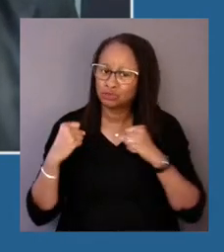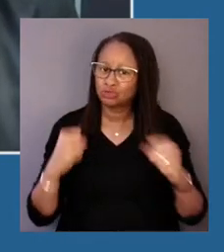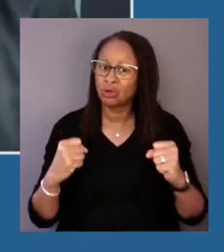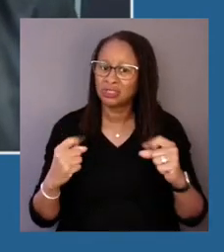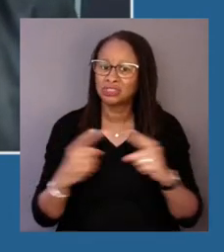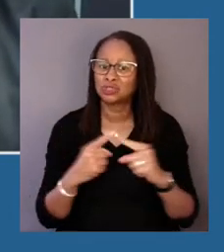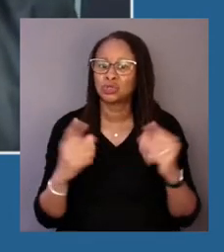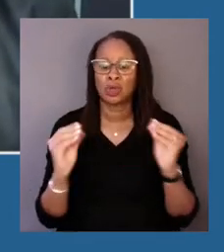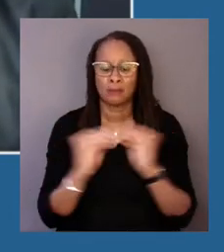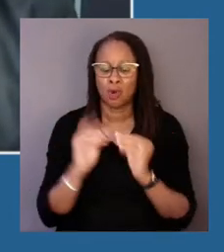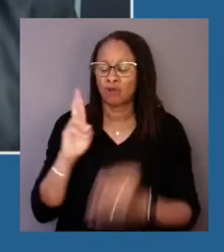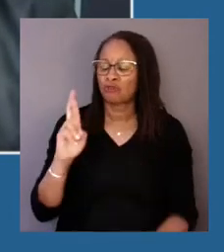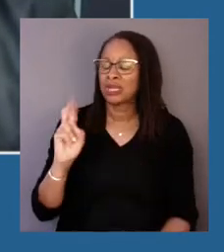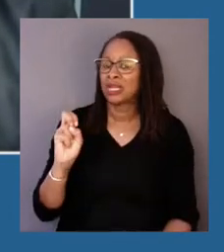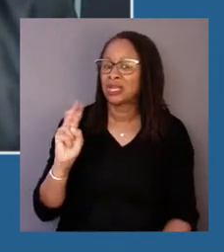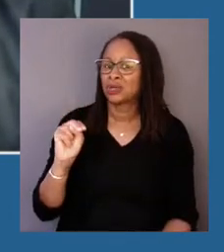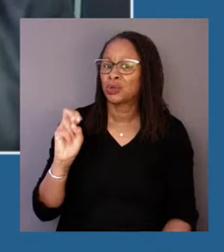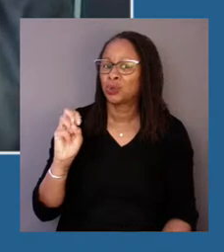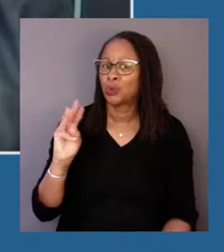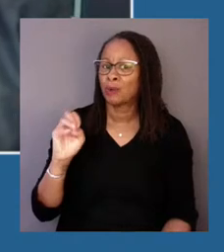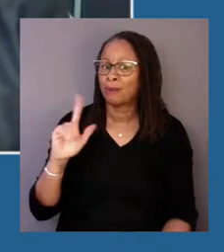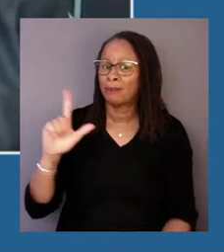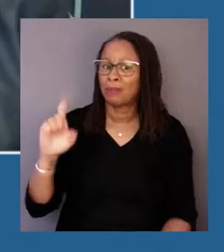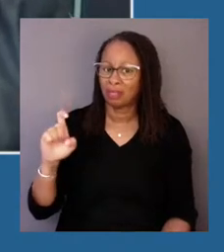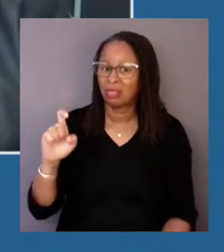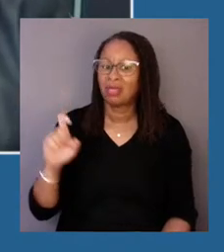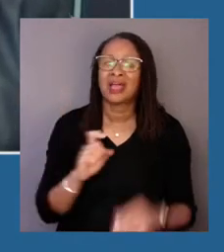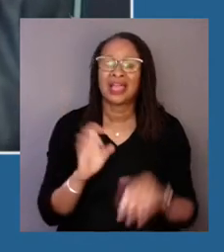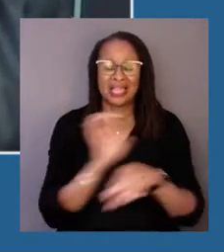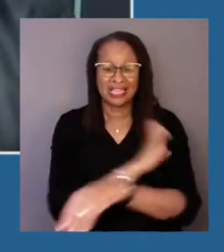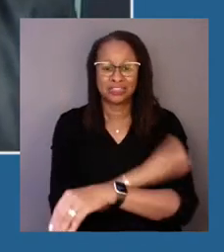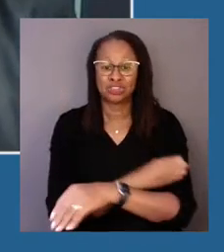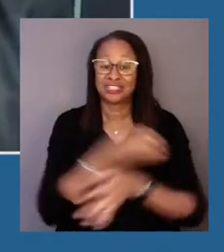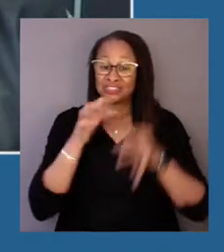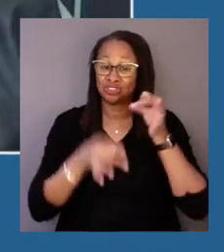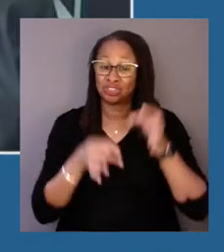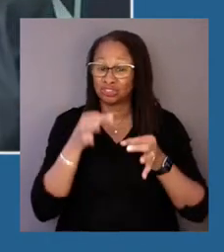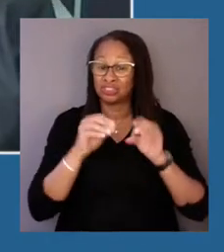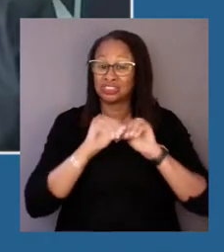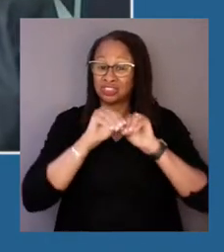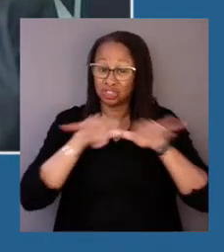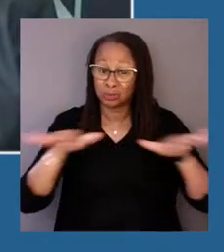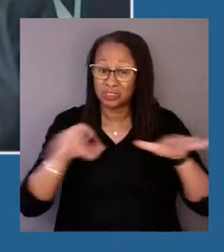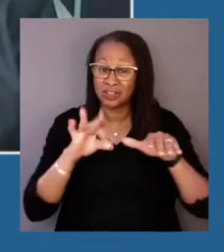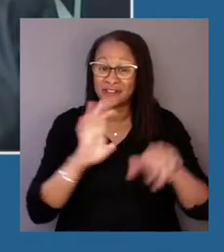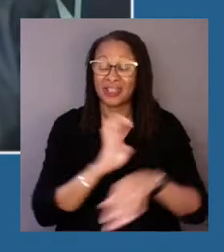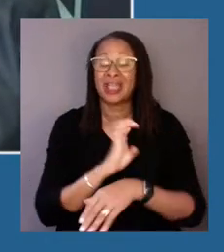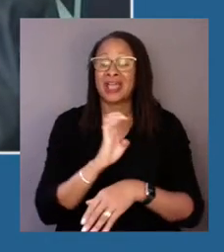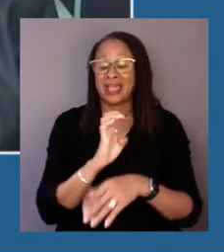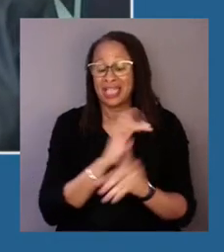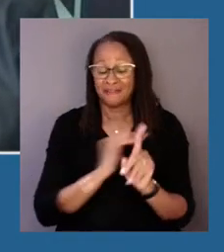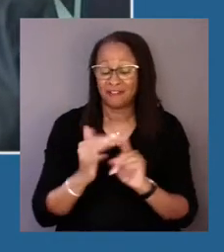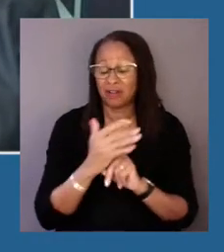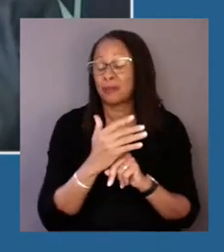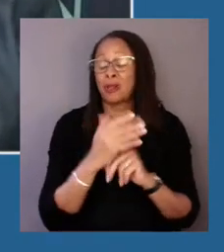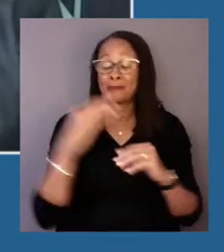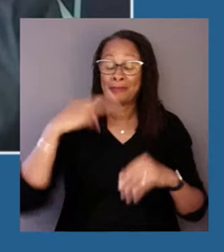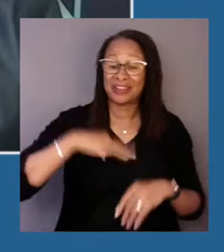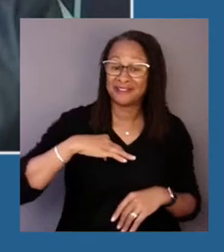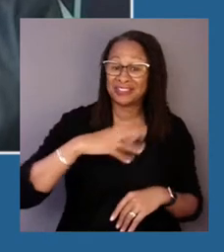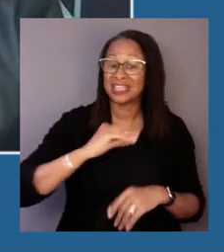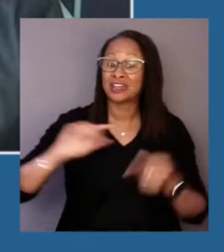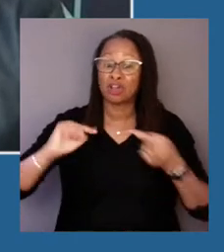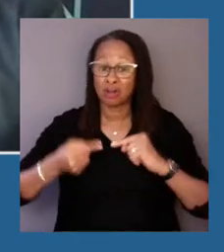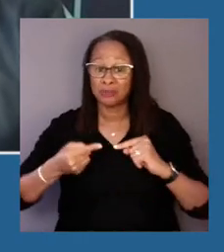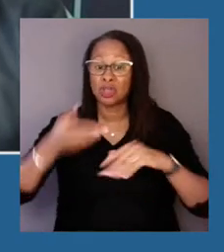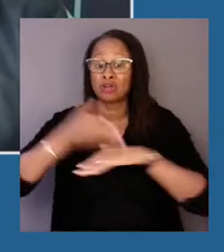renewable energy and just distribution of environmental benefits and harms across our society.